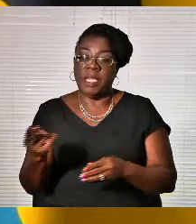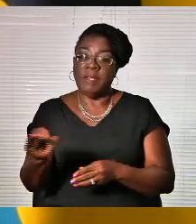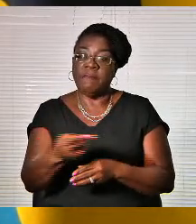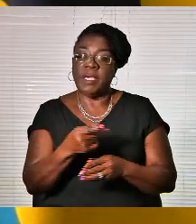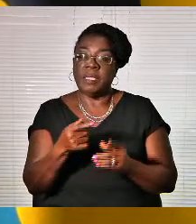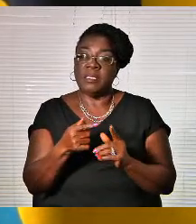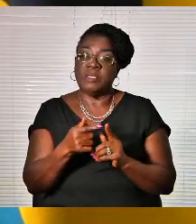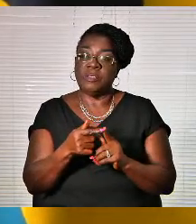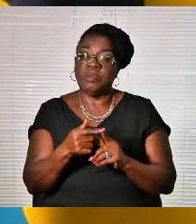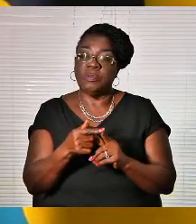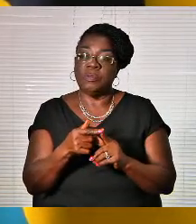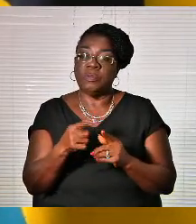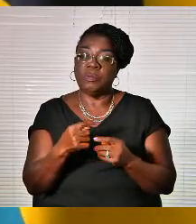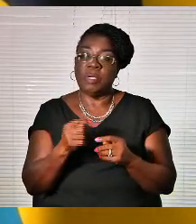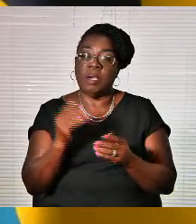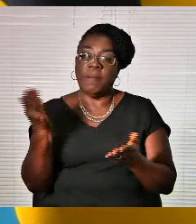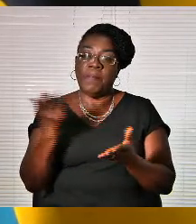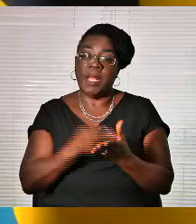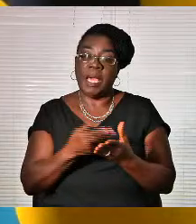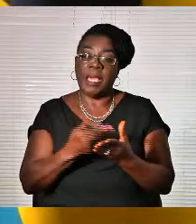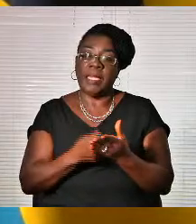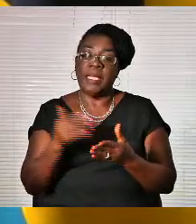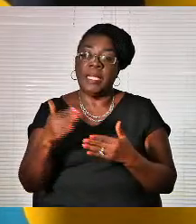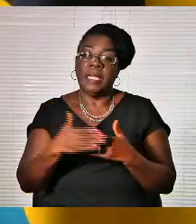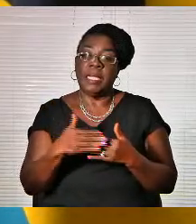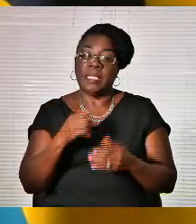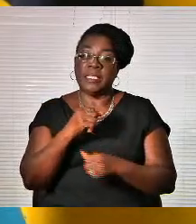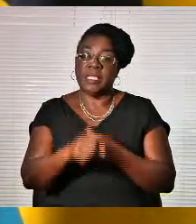a post next July.